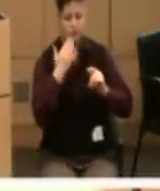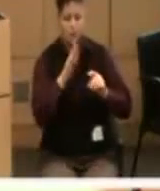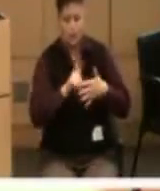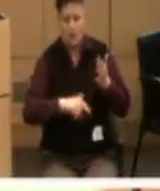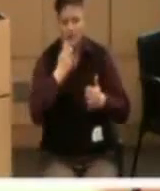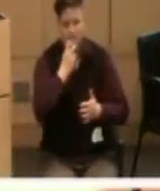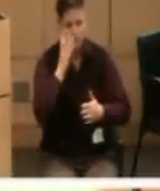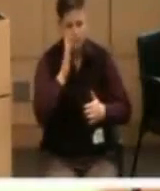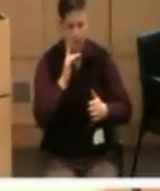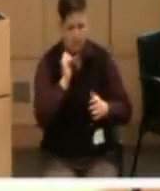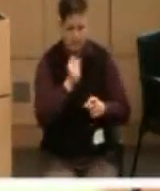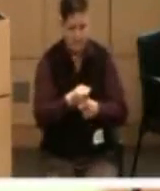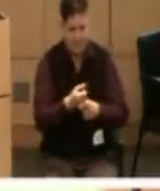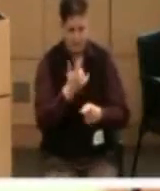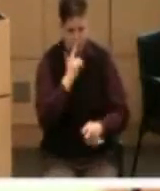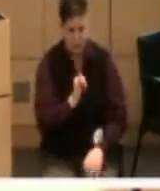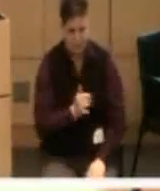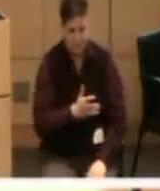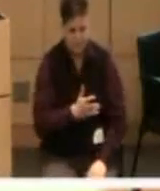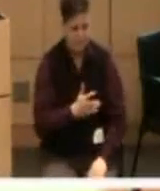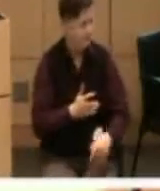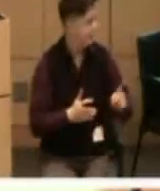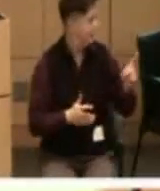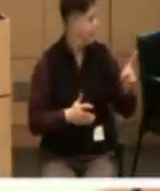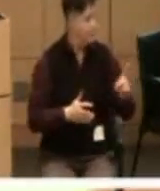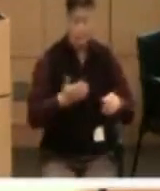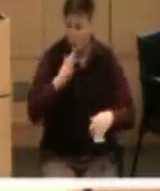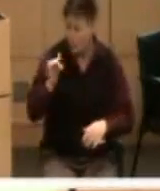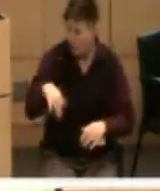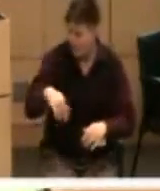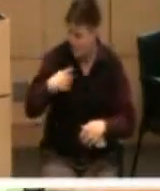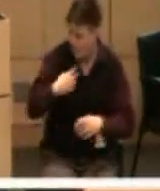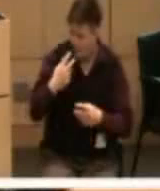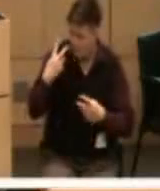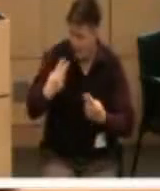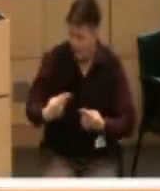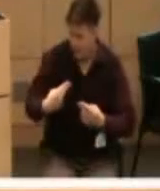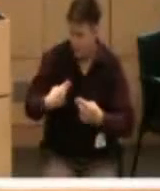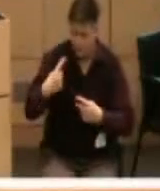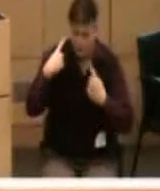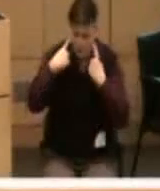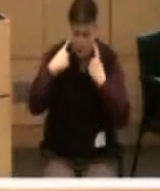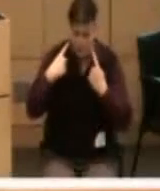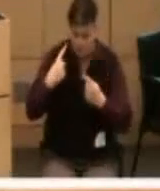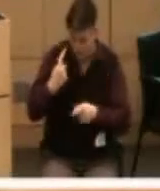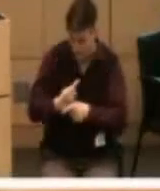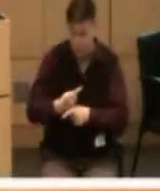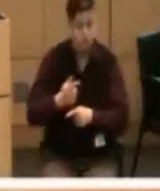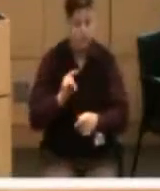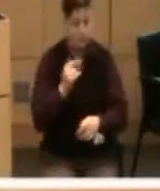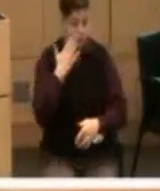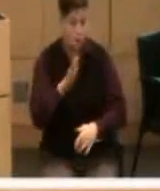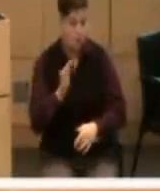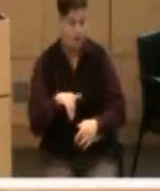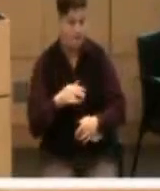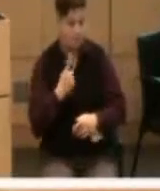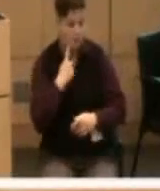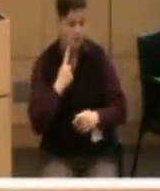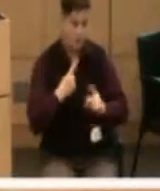they're a baby. Yeah, but you don't for bilateral either. No. Yeah. But you know they have no access to sound. Yep. So. Mm-hmm. Fair enough.